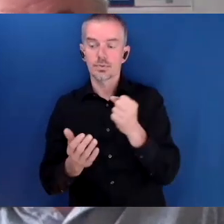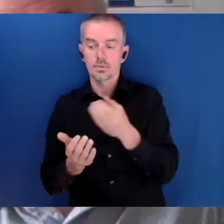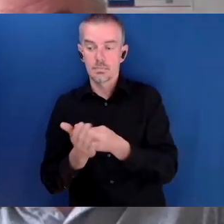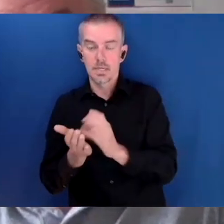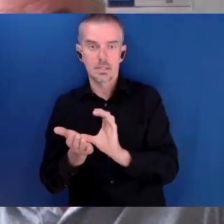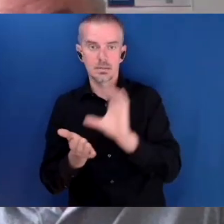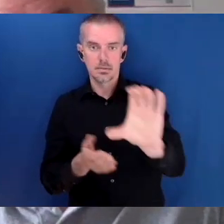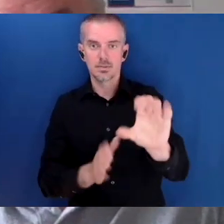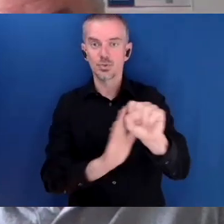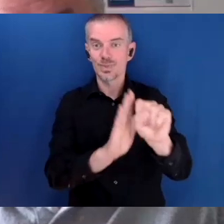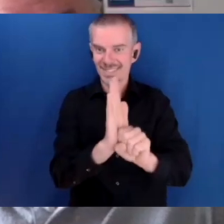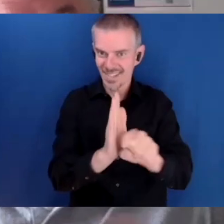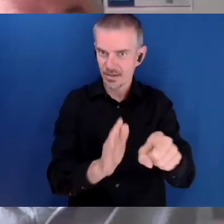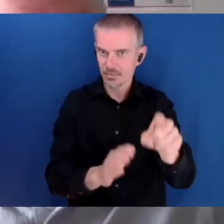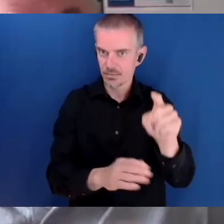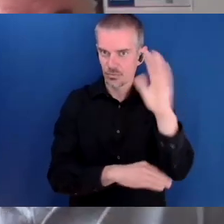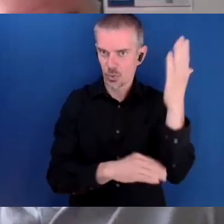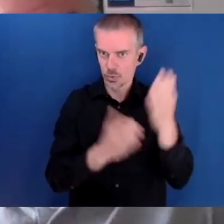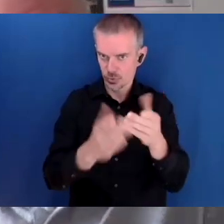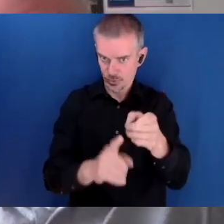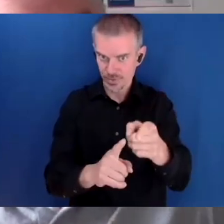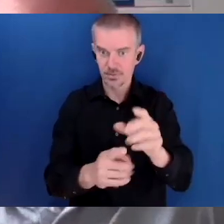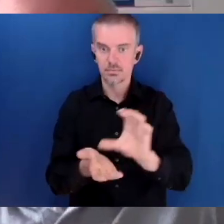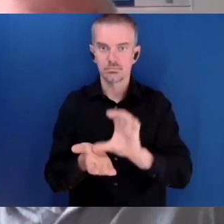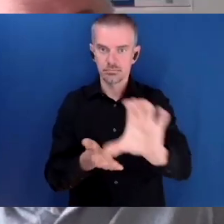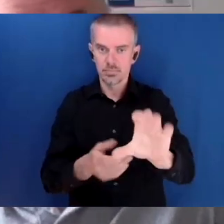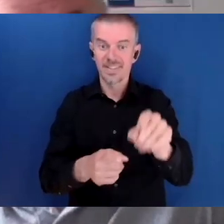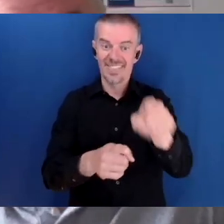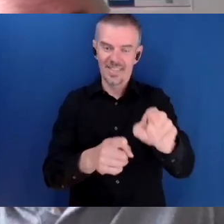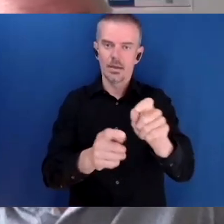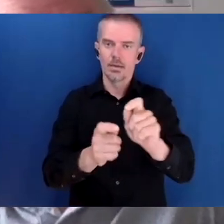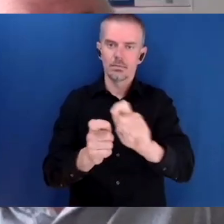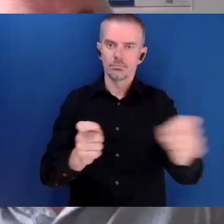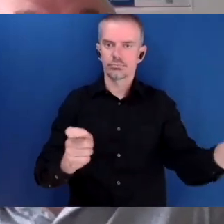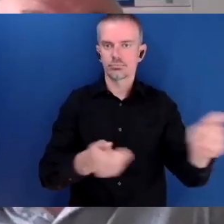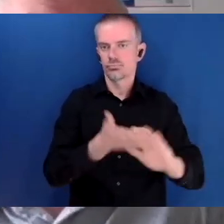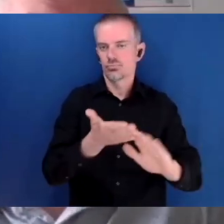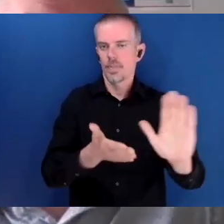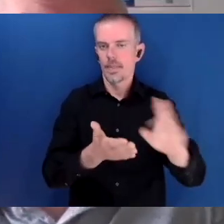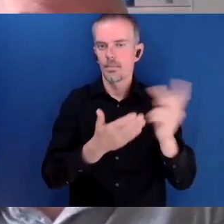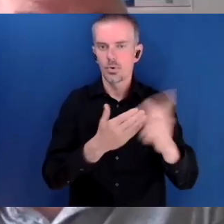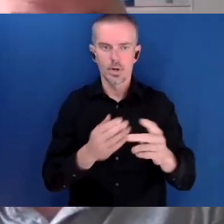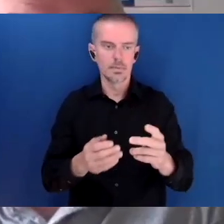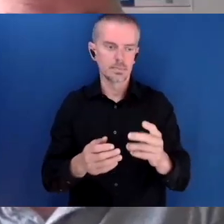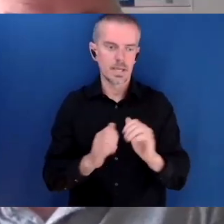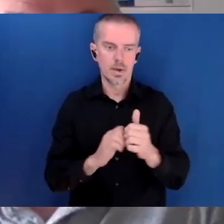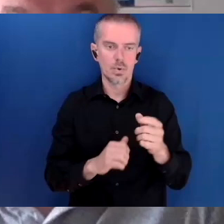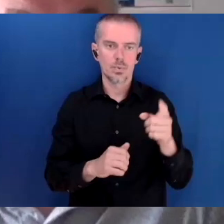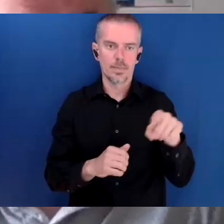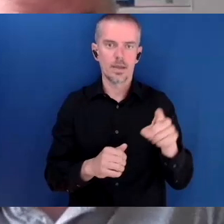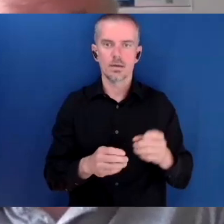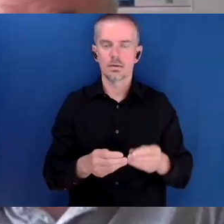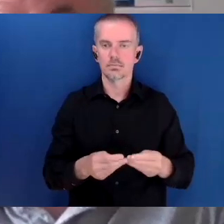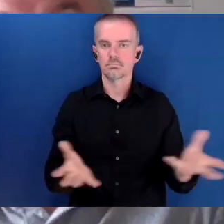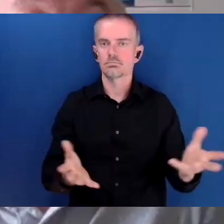that then will run their own kind of programs to then deliver that money to